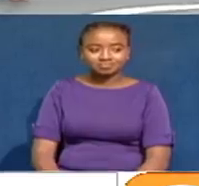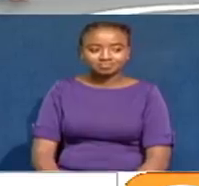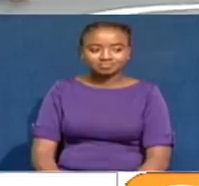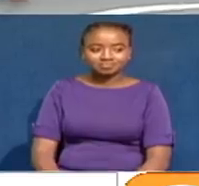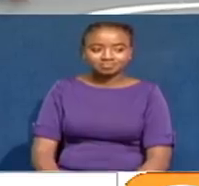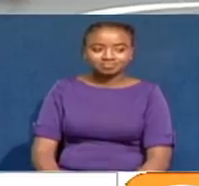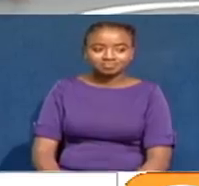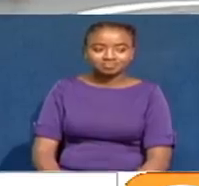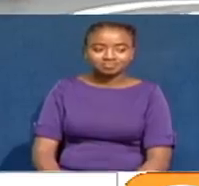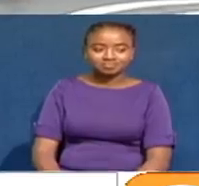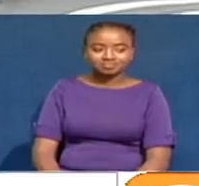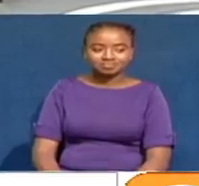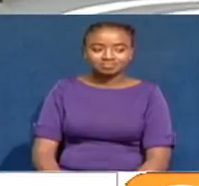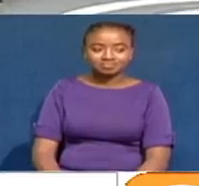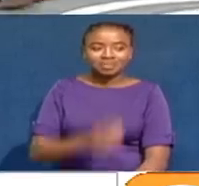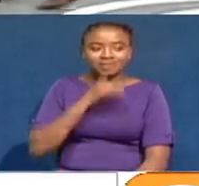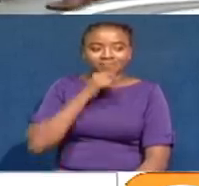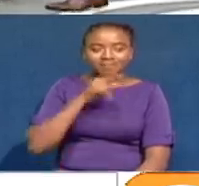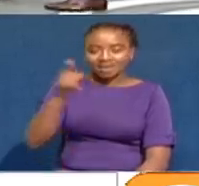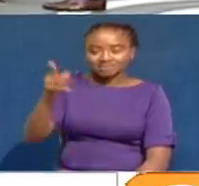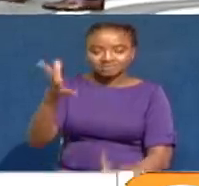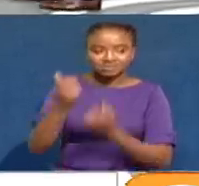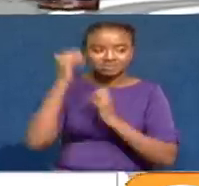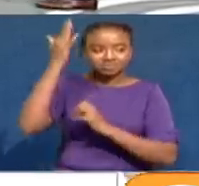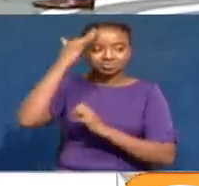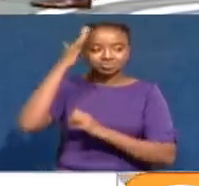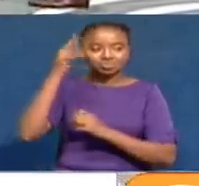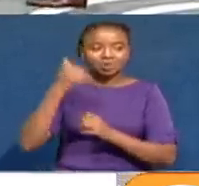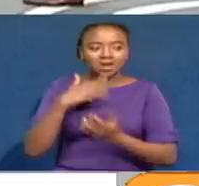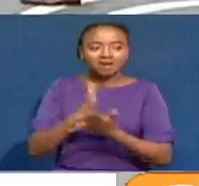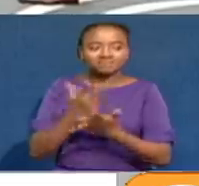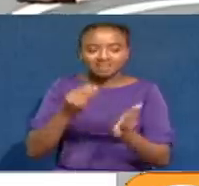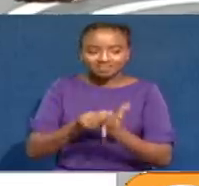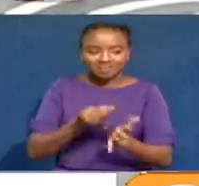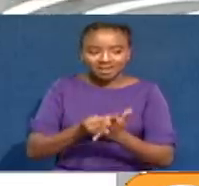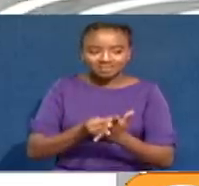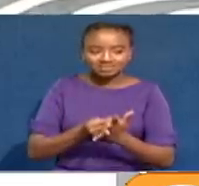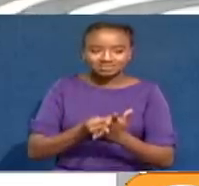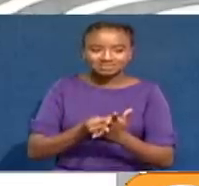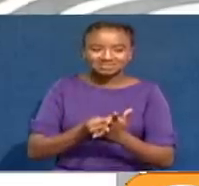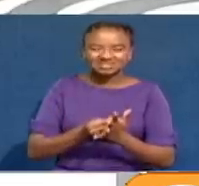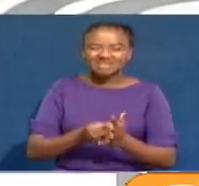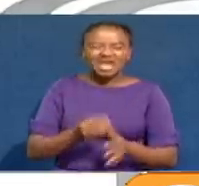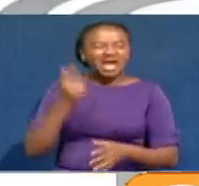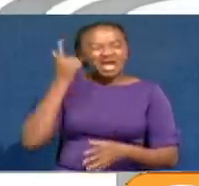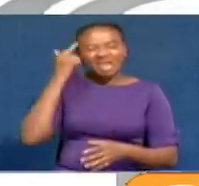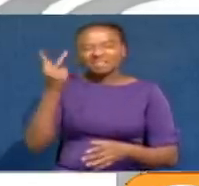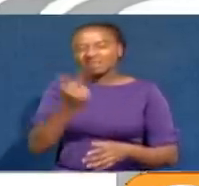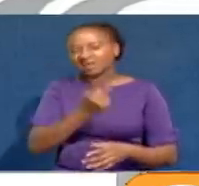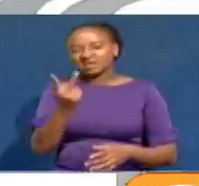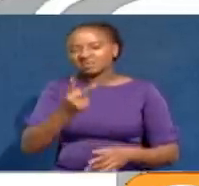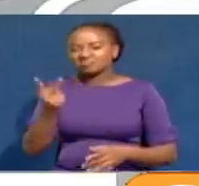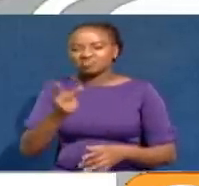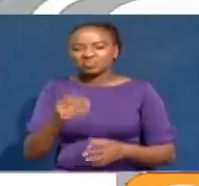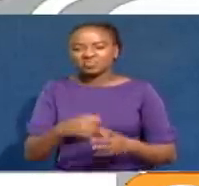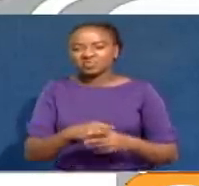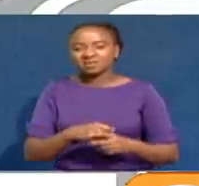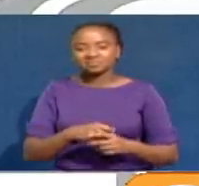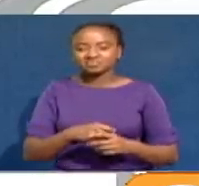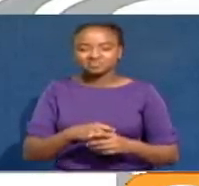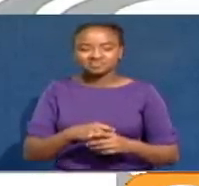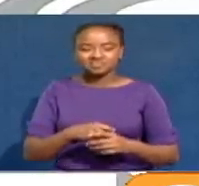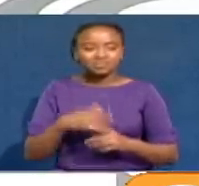It is pettiness in the sense you ought to have known that how there much, were some money. No, use figures. I think you both are visitors to Jerusalem. No,